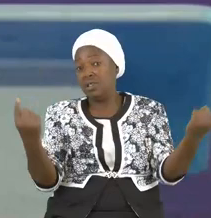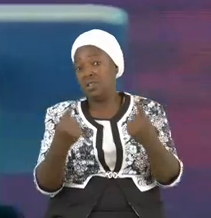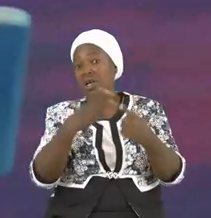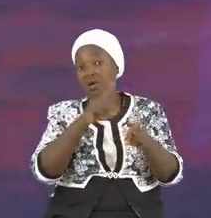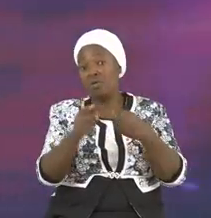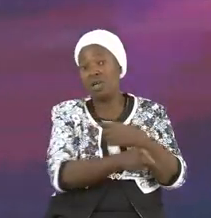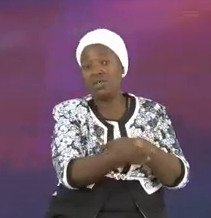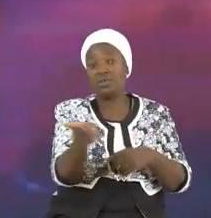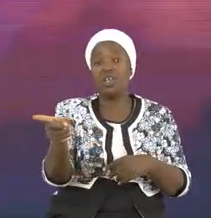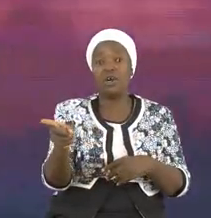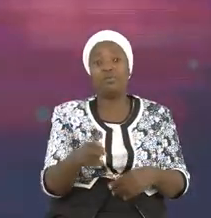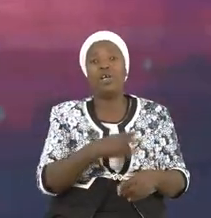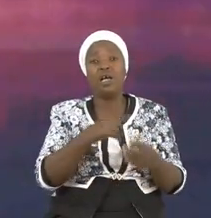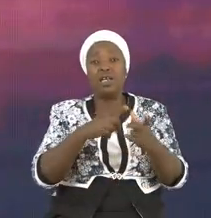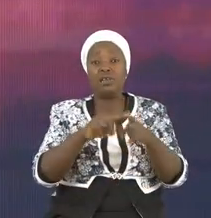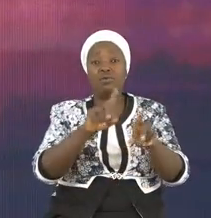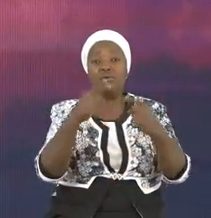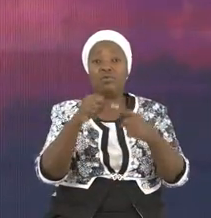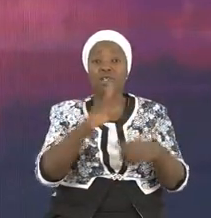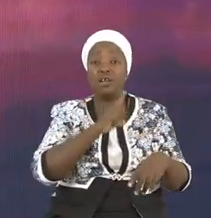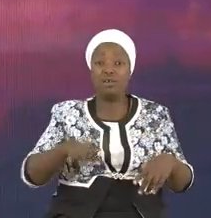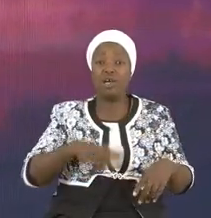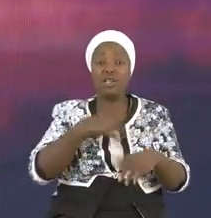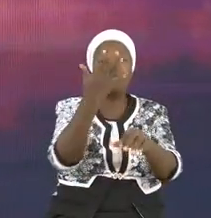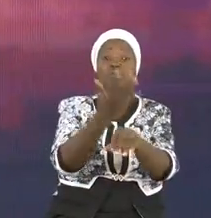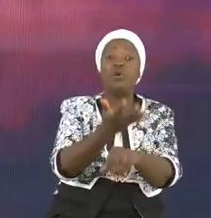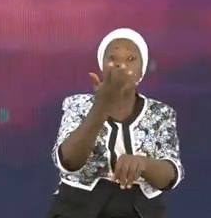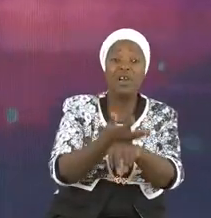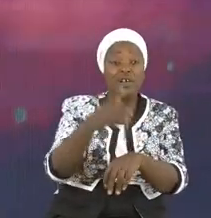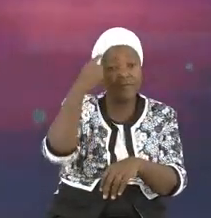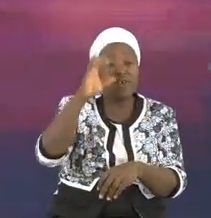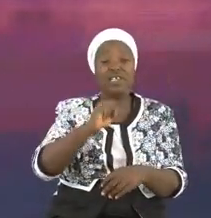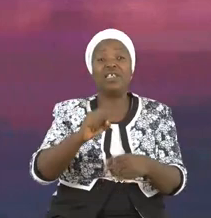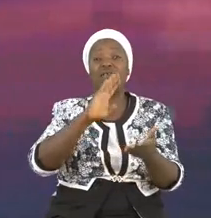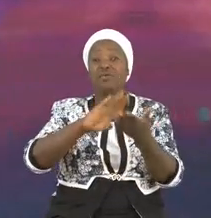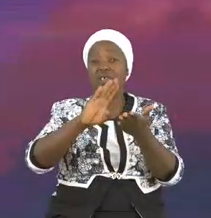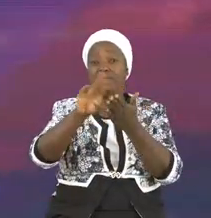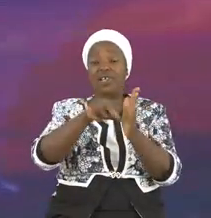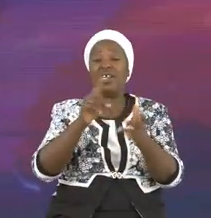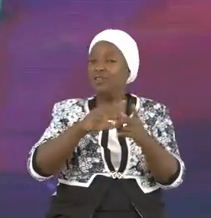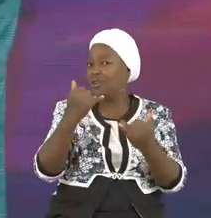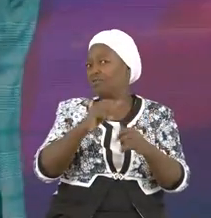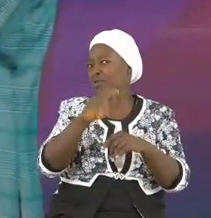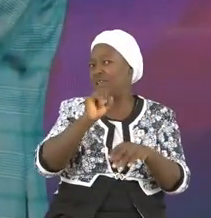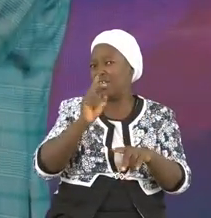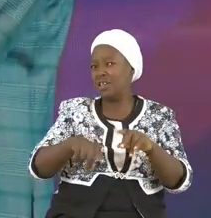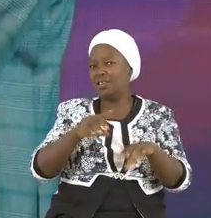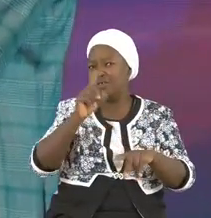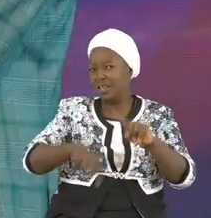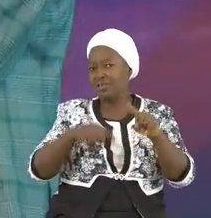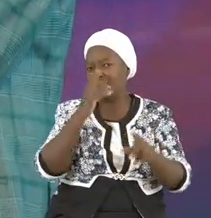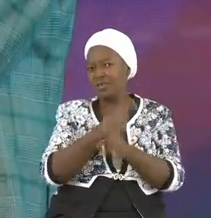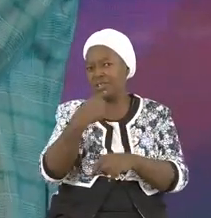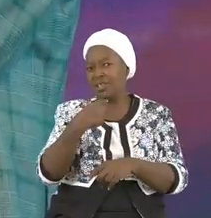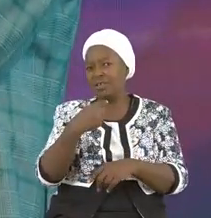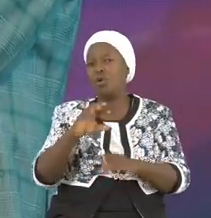the Lord and you plead for his pardon. You know, you cannot just say, okay, God, I hear